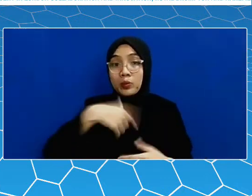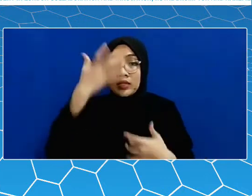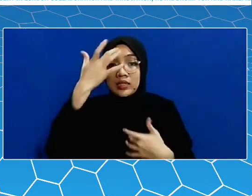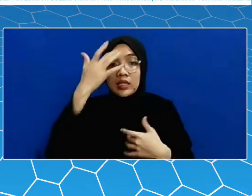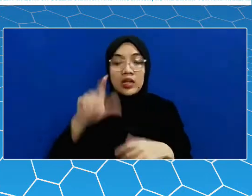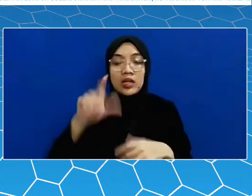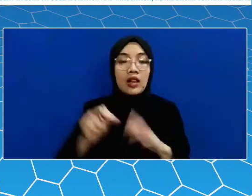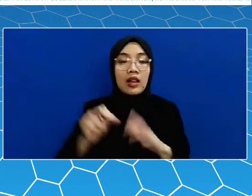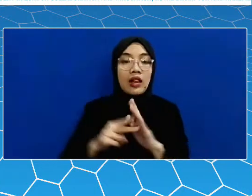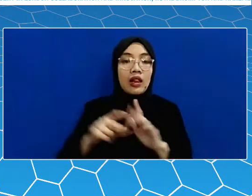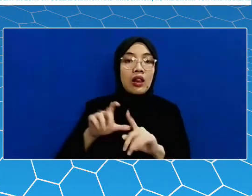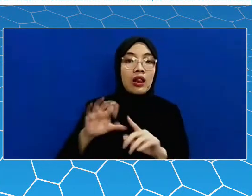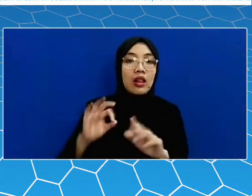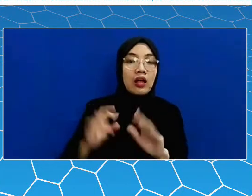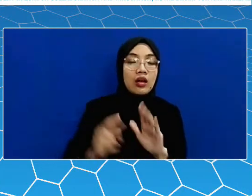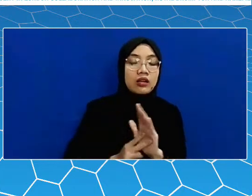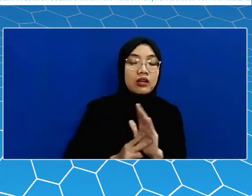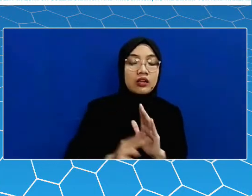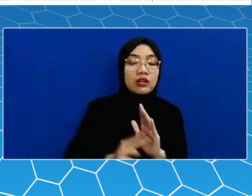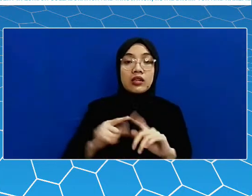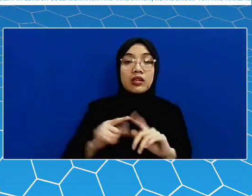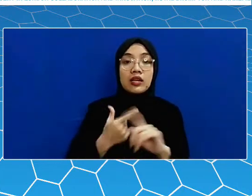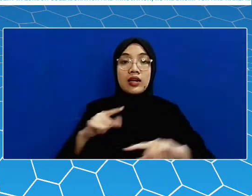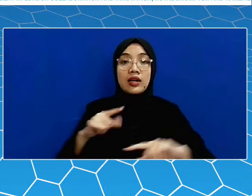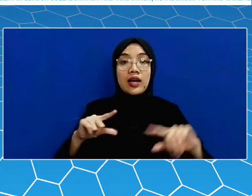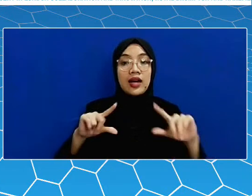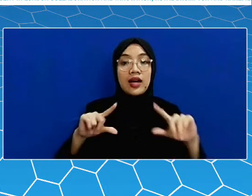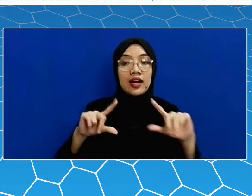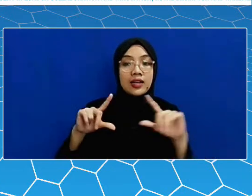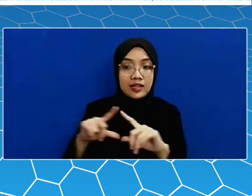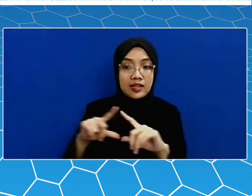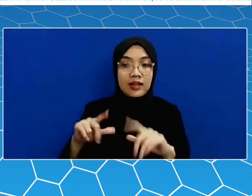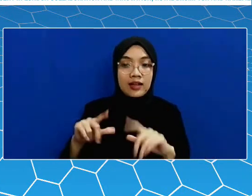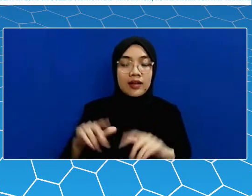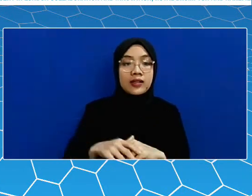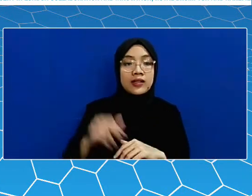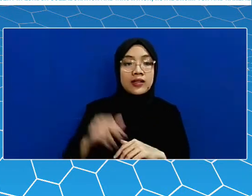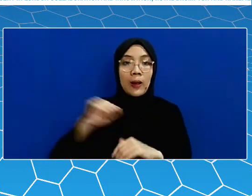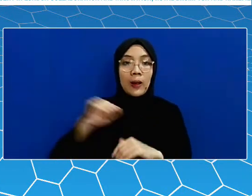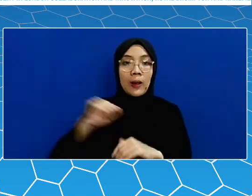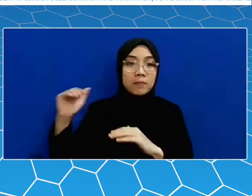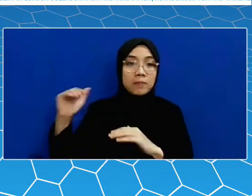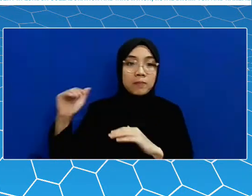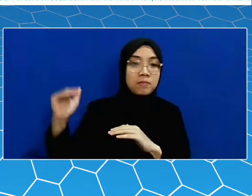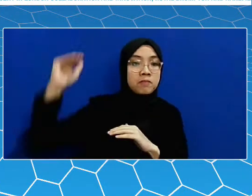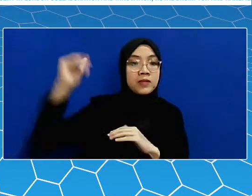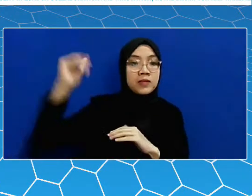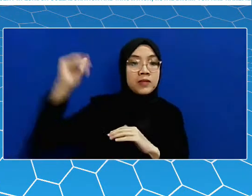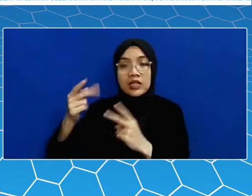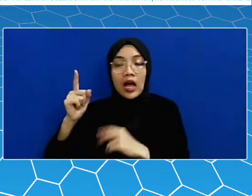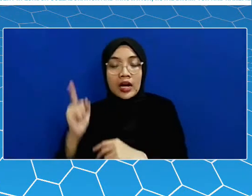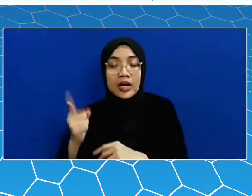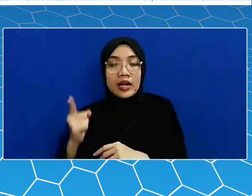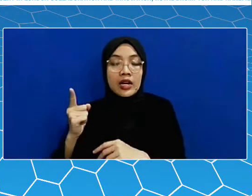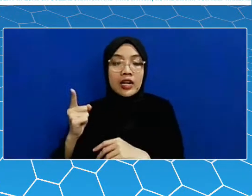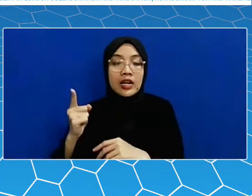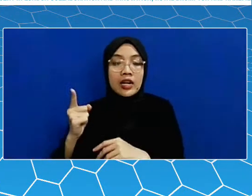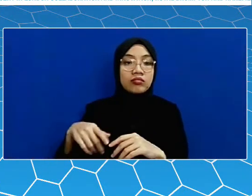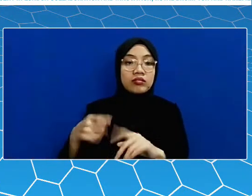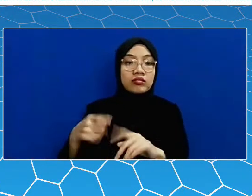On the left-hand corner, we get patients from all the way from Wales. That is a long distance